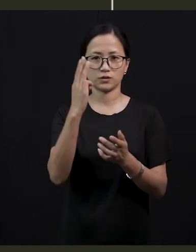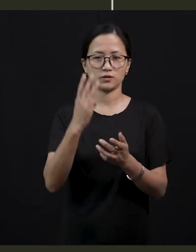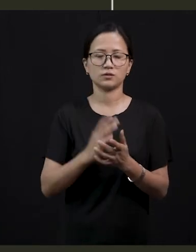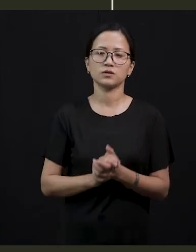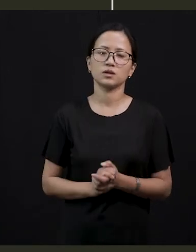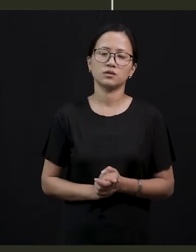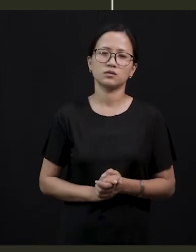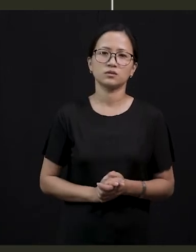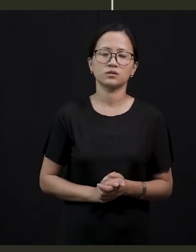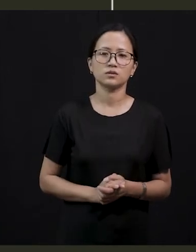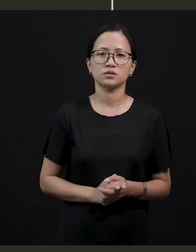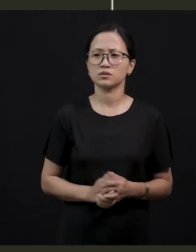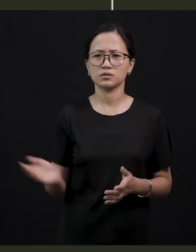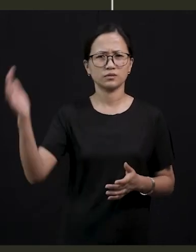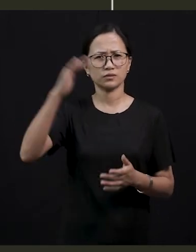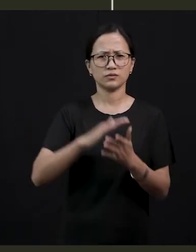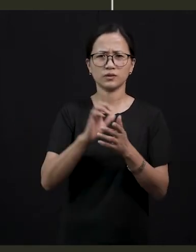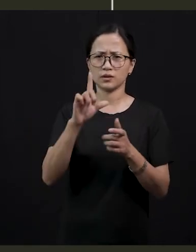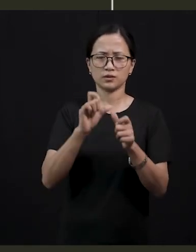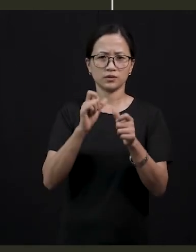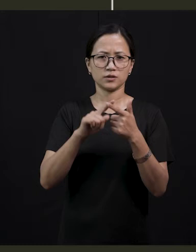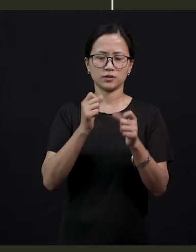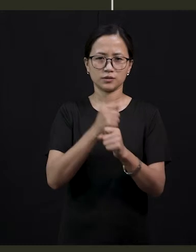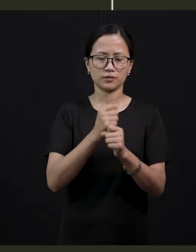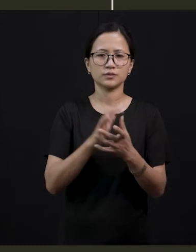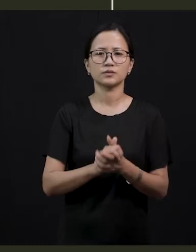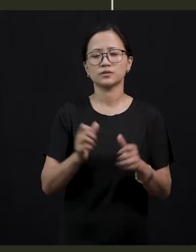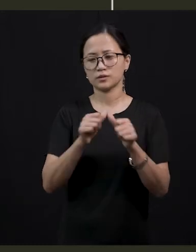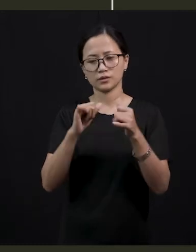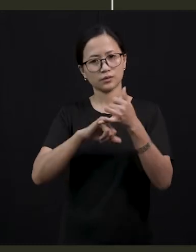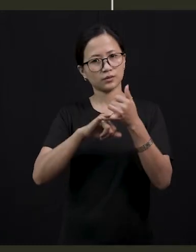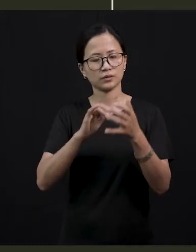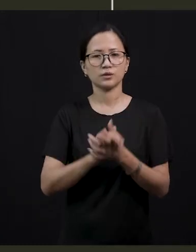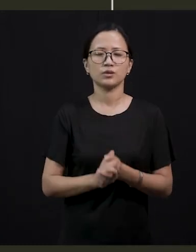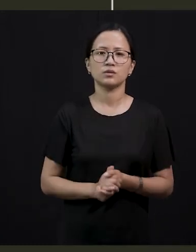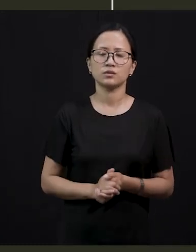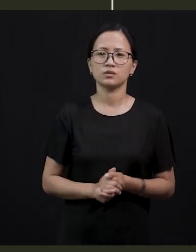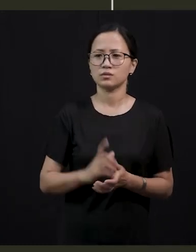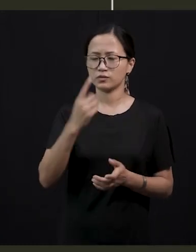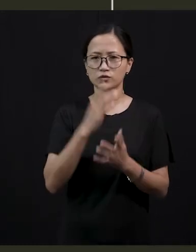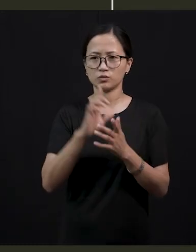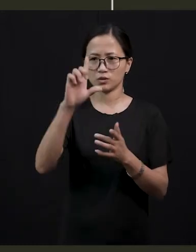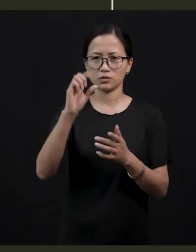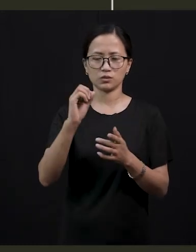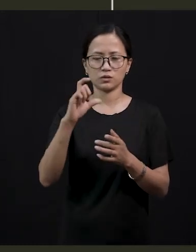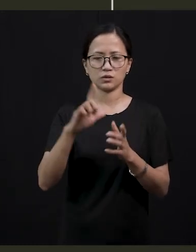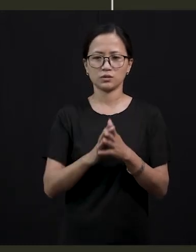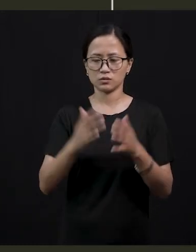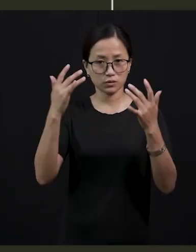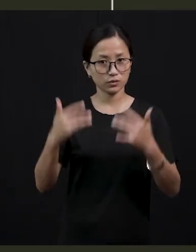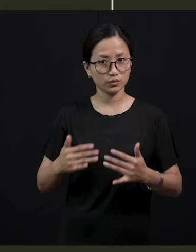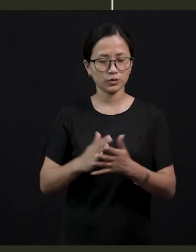So 1/3 coming from the legislative assembly, the other 1/3 coming from the local bodies,